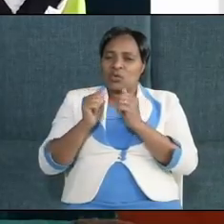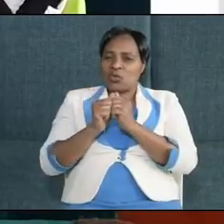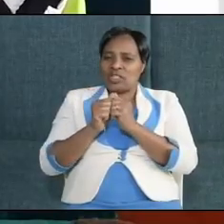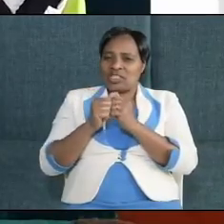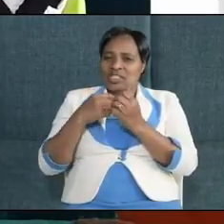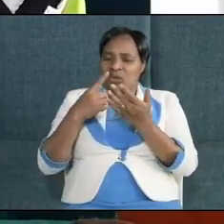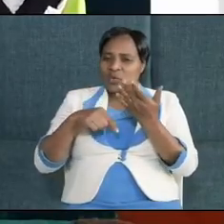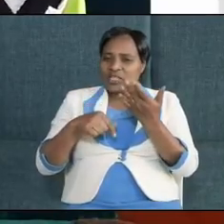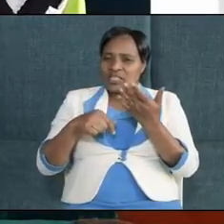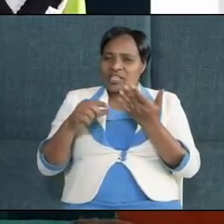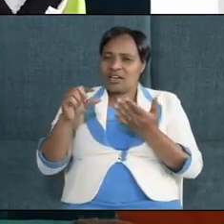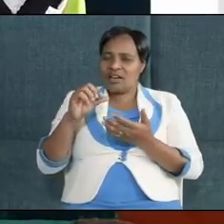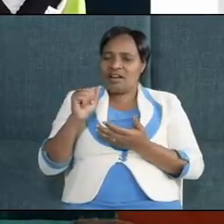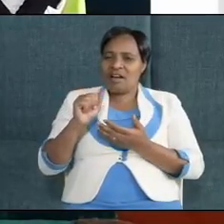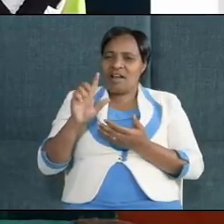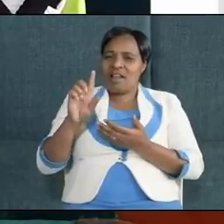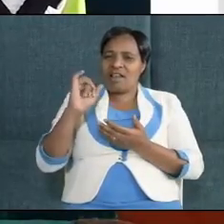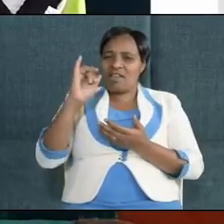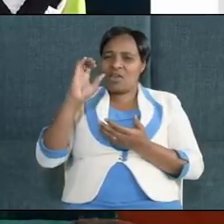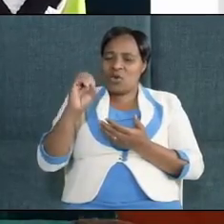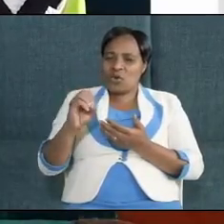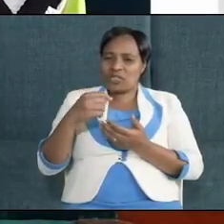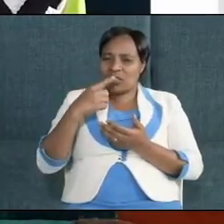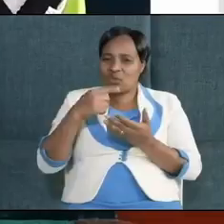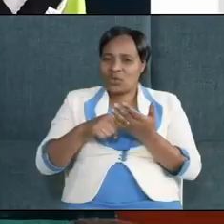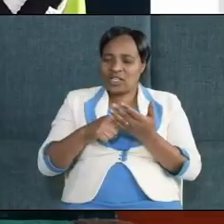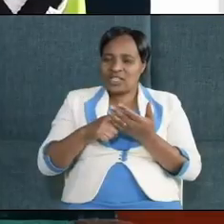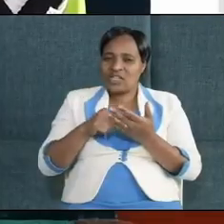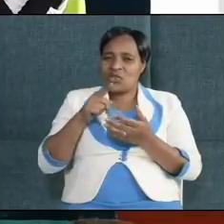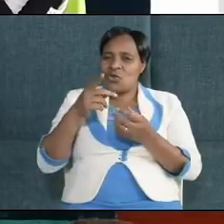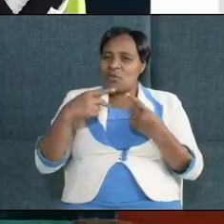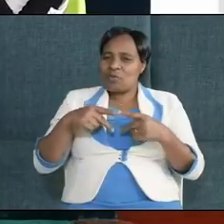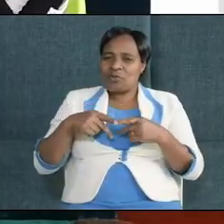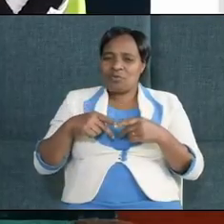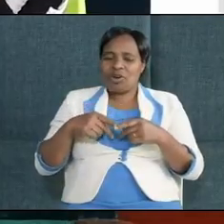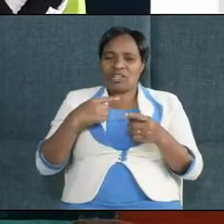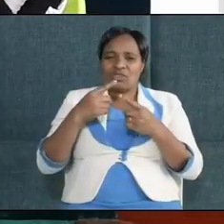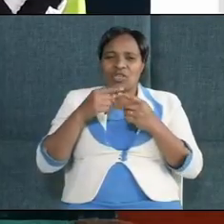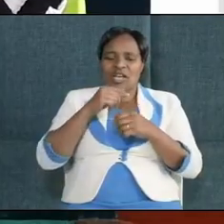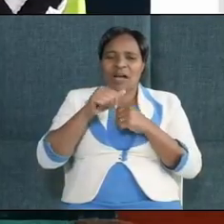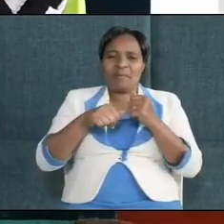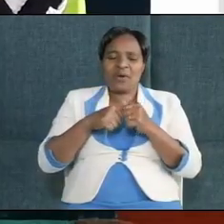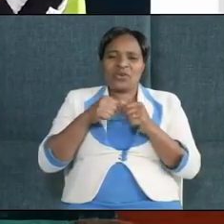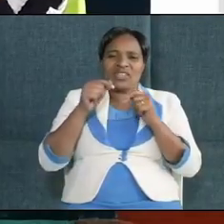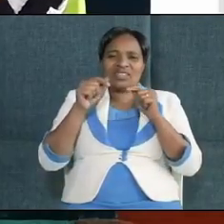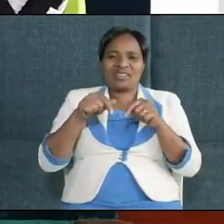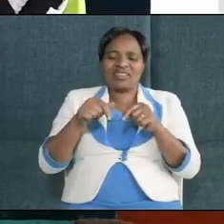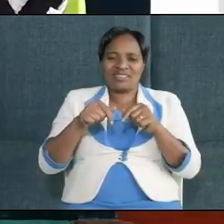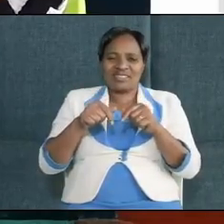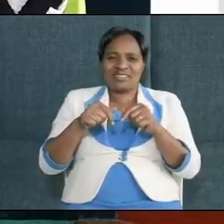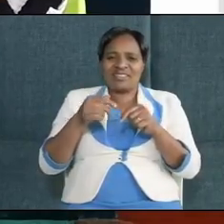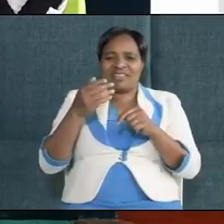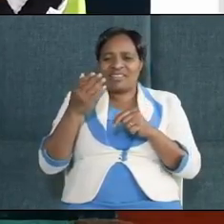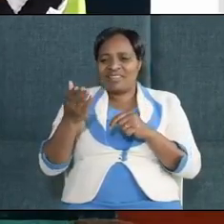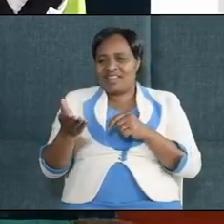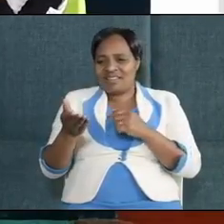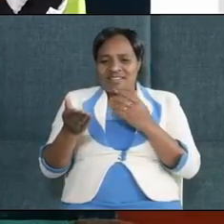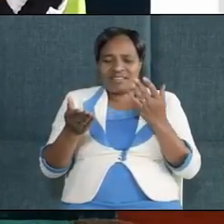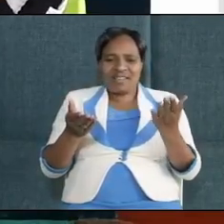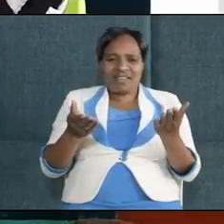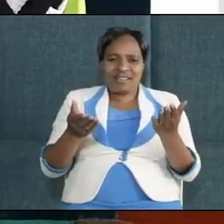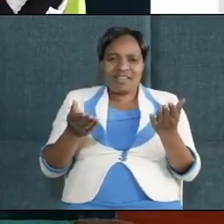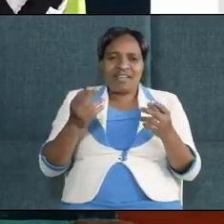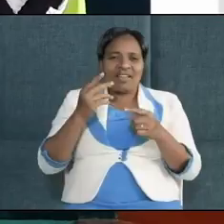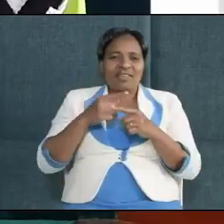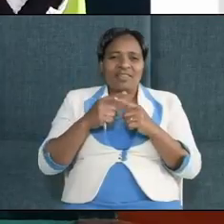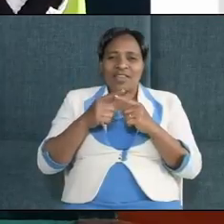him? Gallio. And what did he say? He said, you people are talking about this and that and